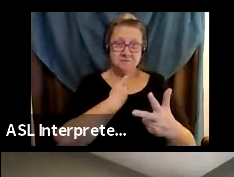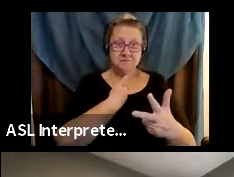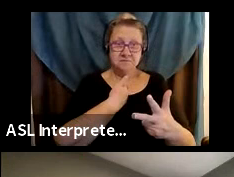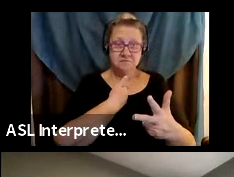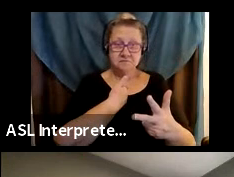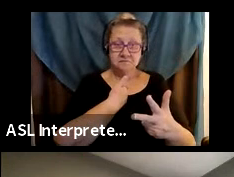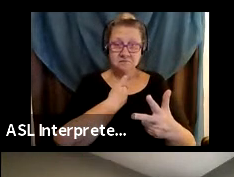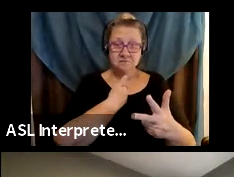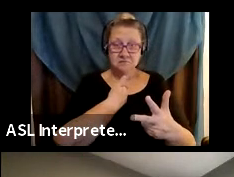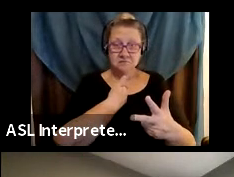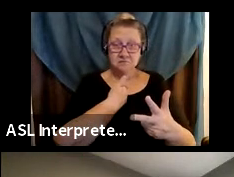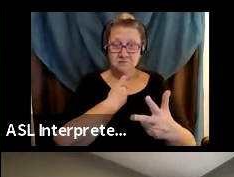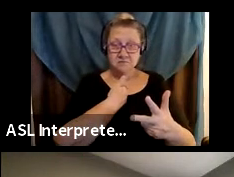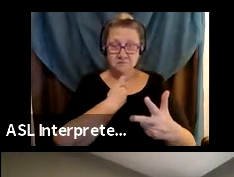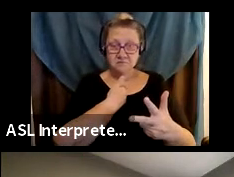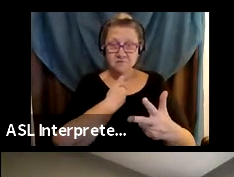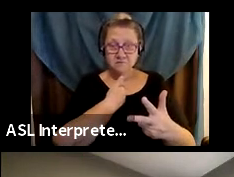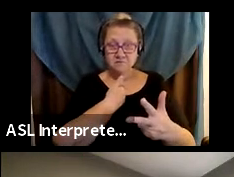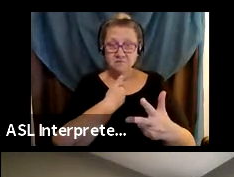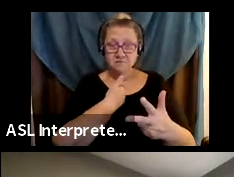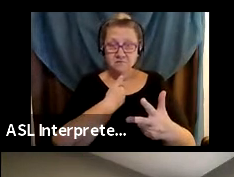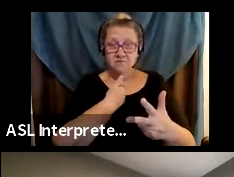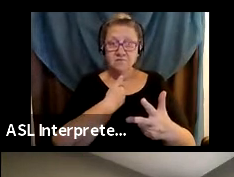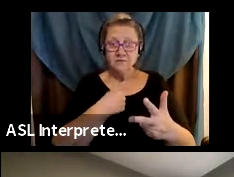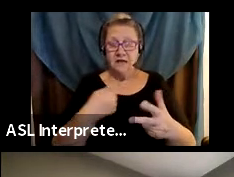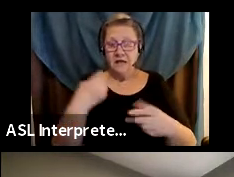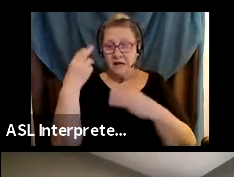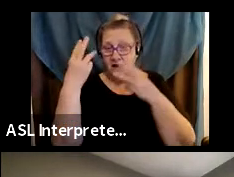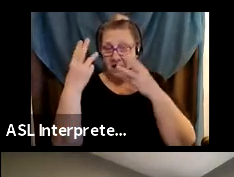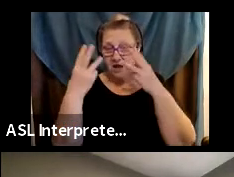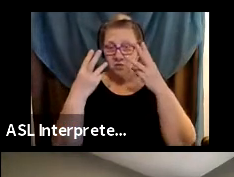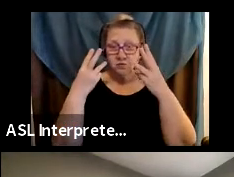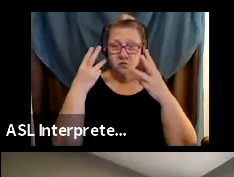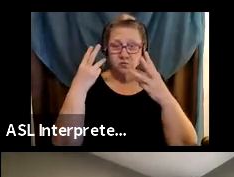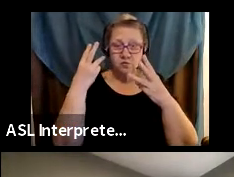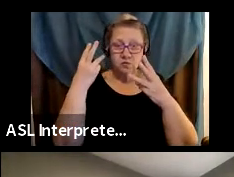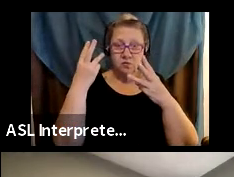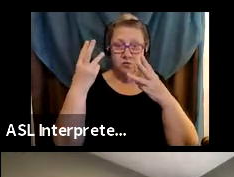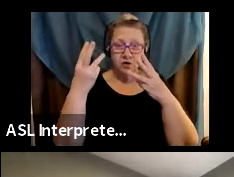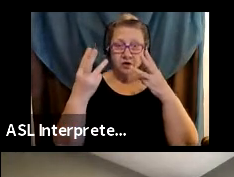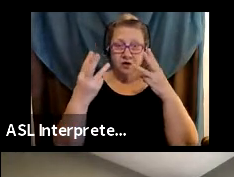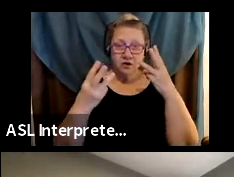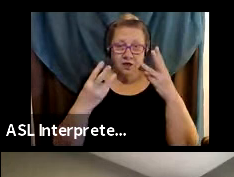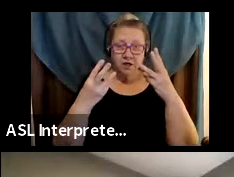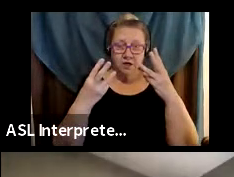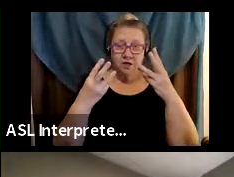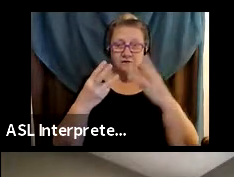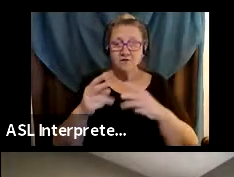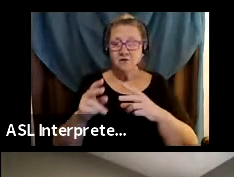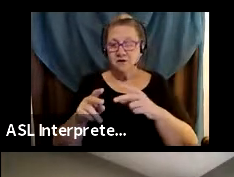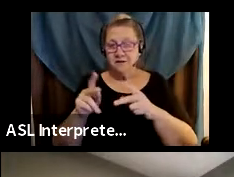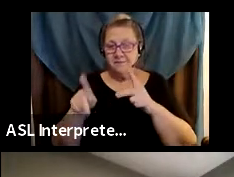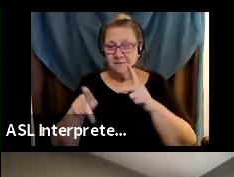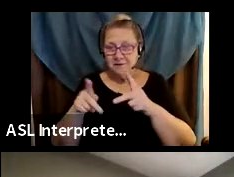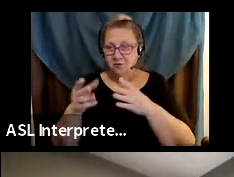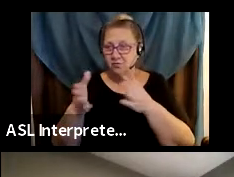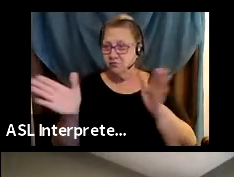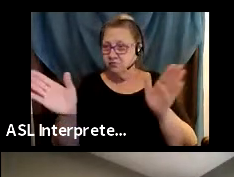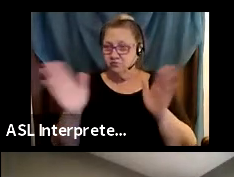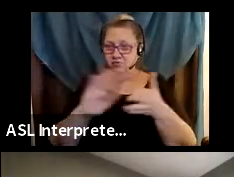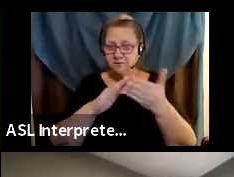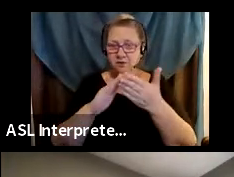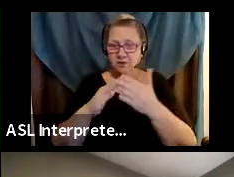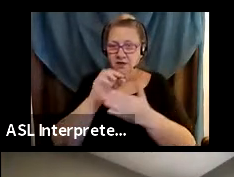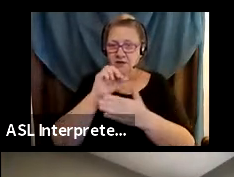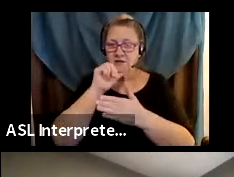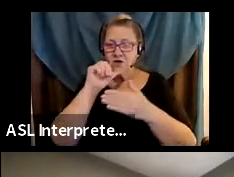J&J? And I worry that for those of us in the community that don't have good